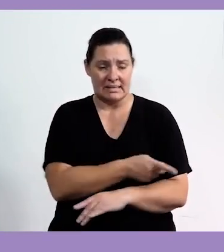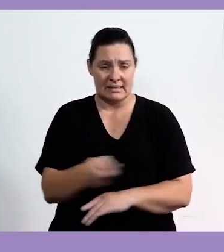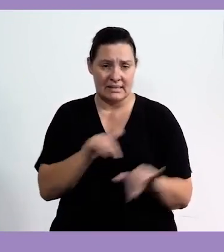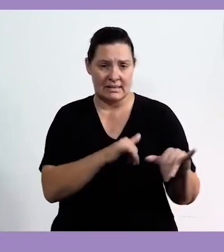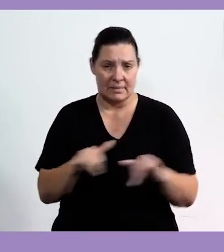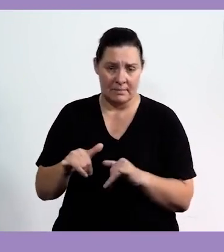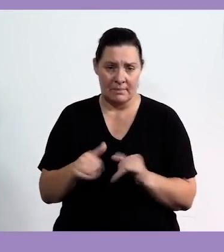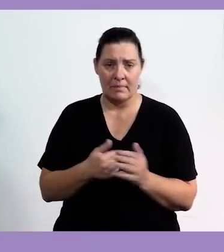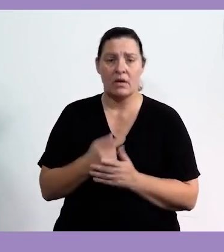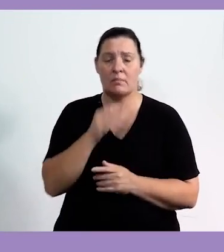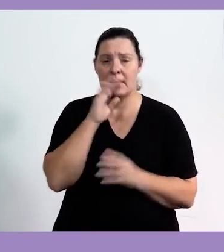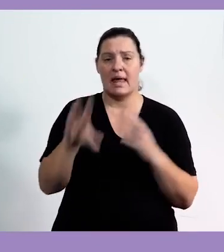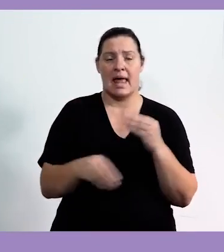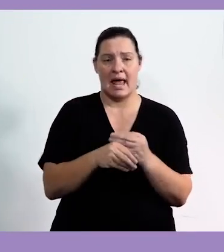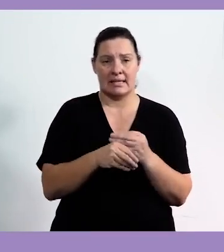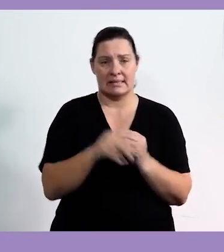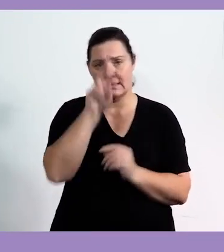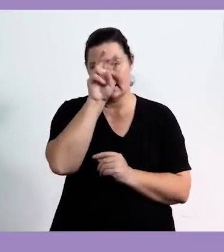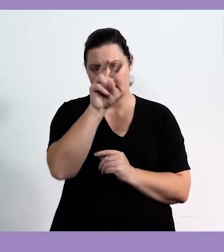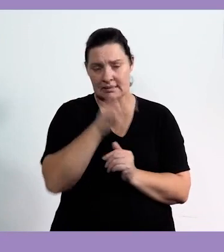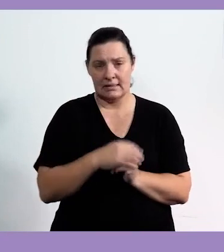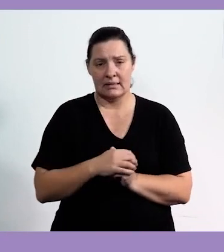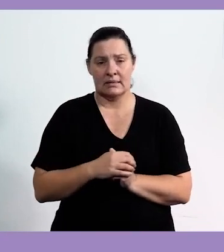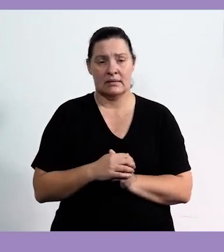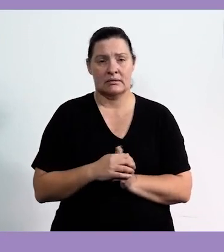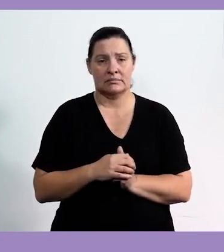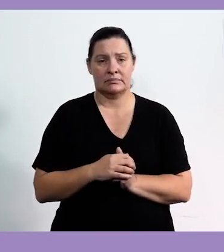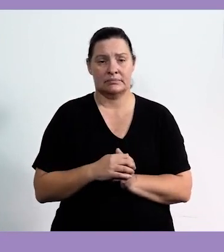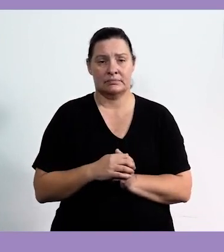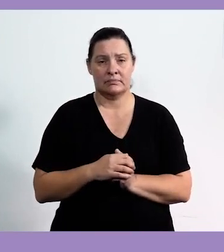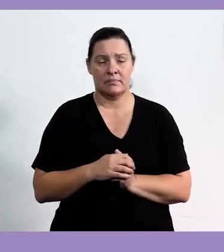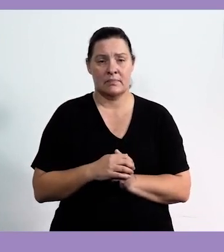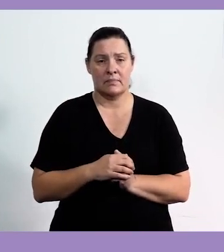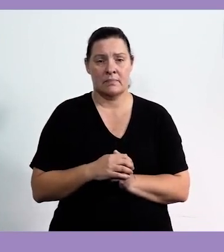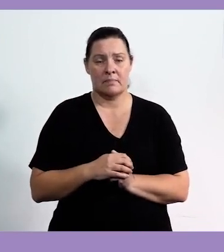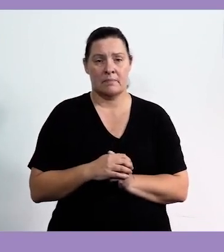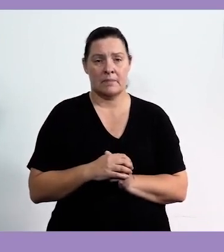base, this is going to lead us to add the exponents,